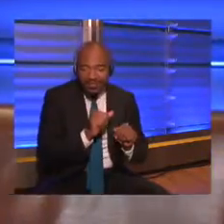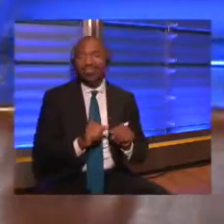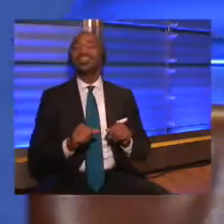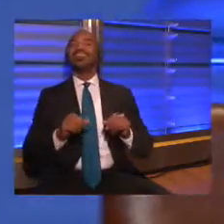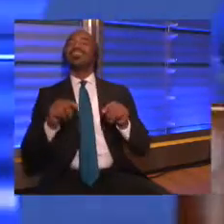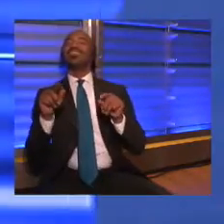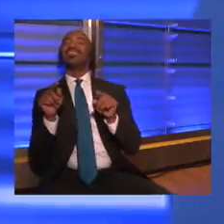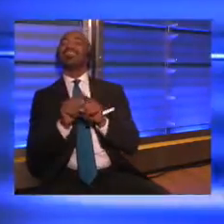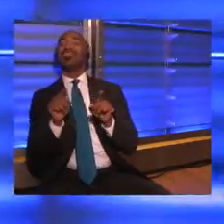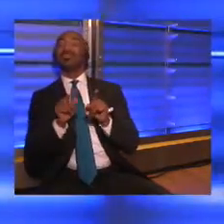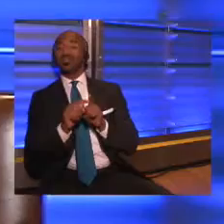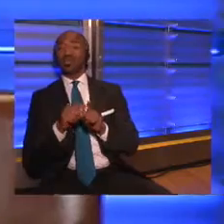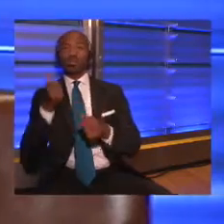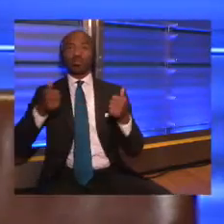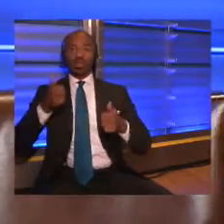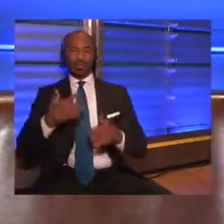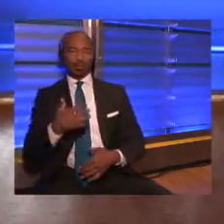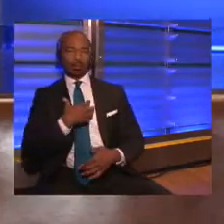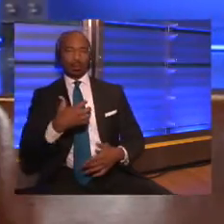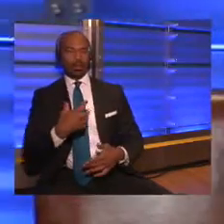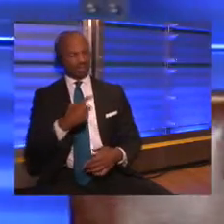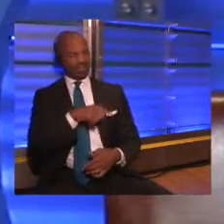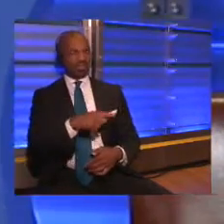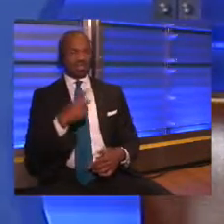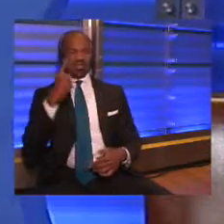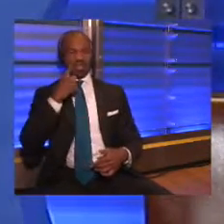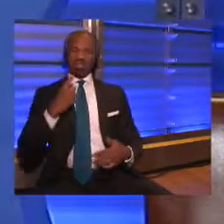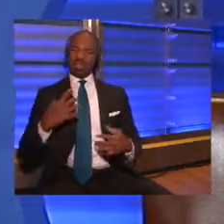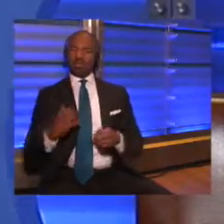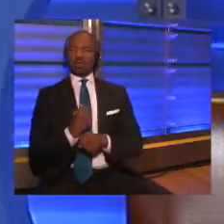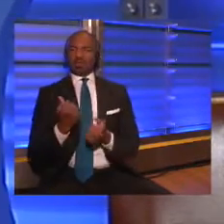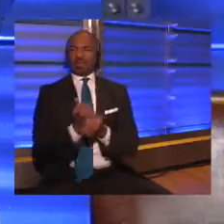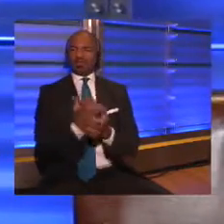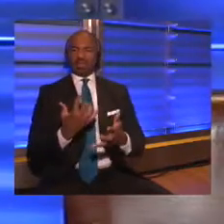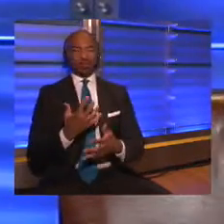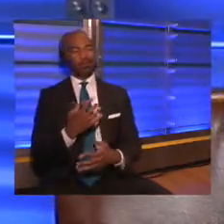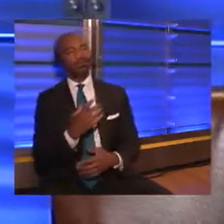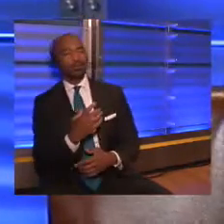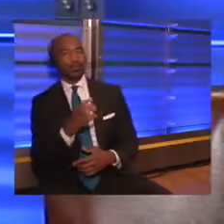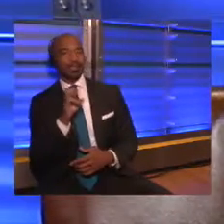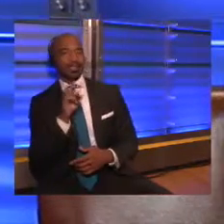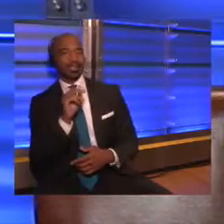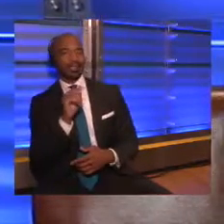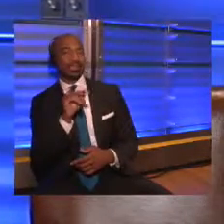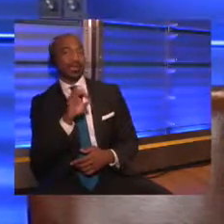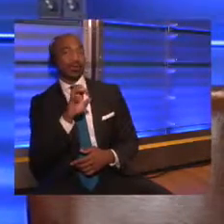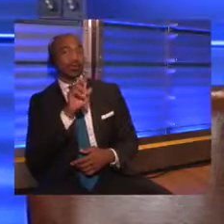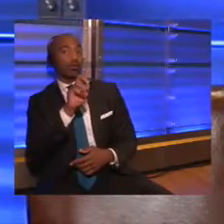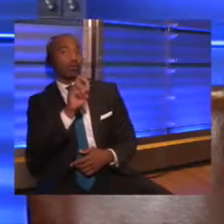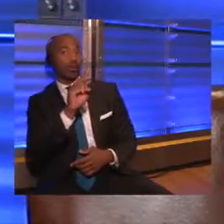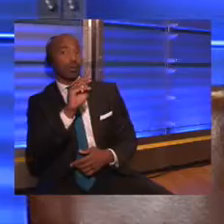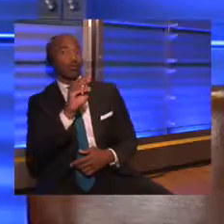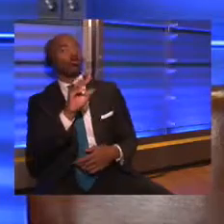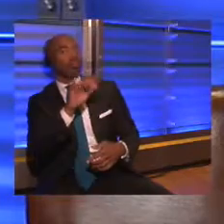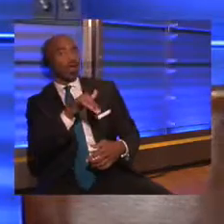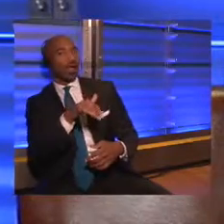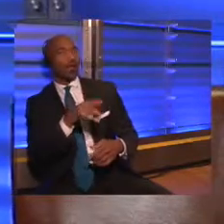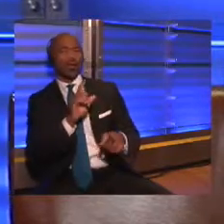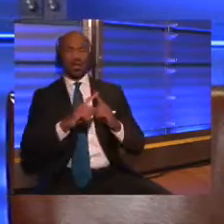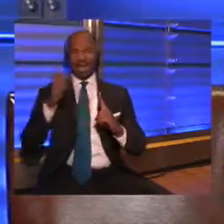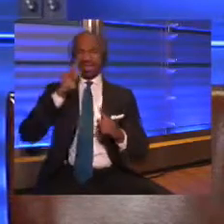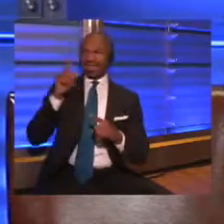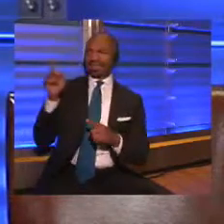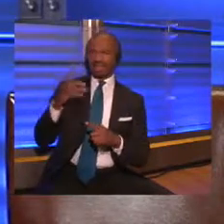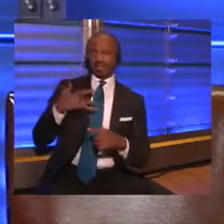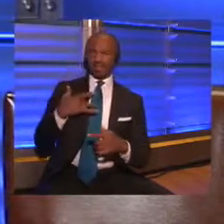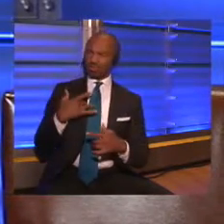that there's a sense of entitlement. But I think the entitlement actually sits with these business leaders